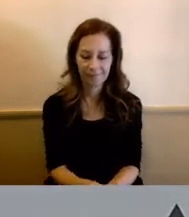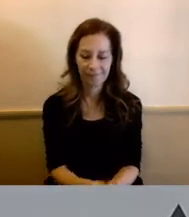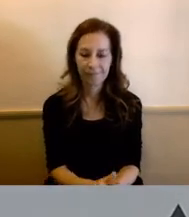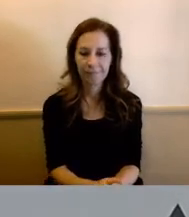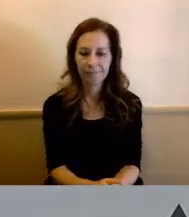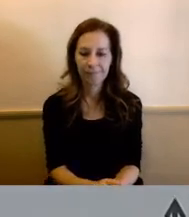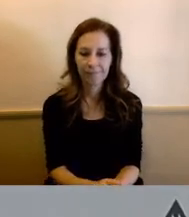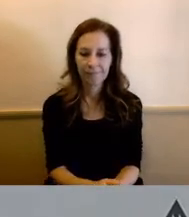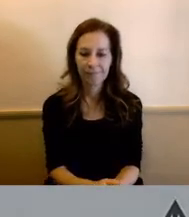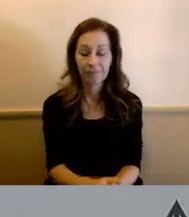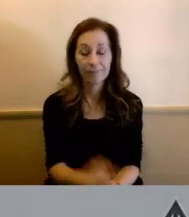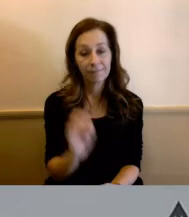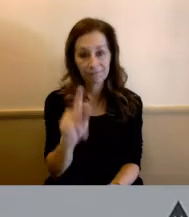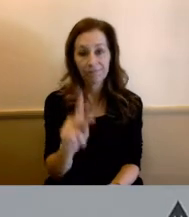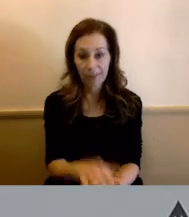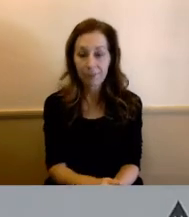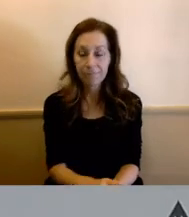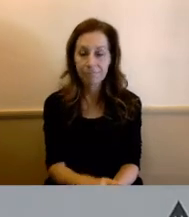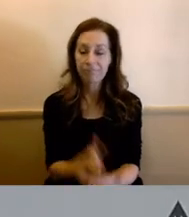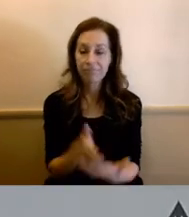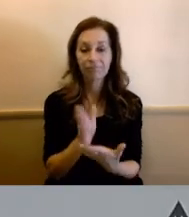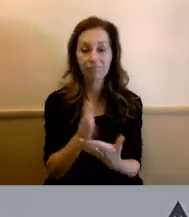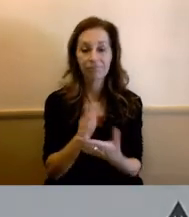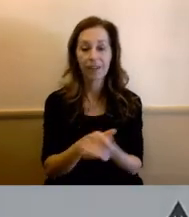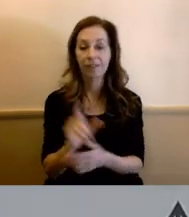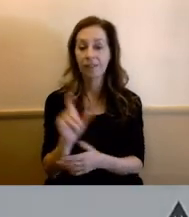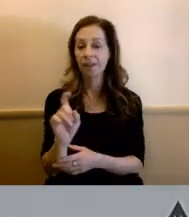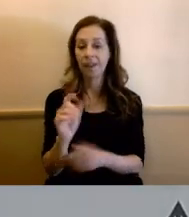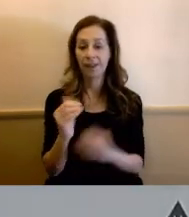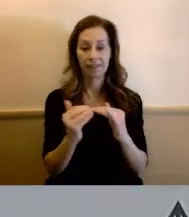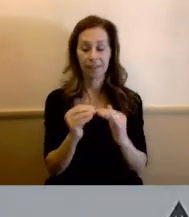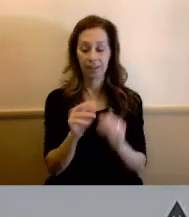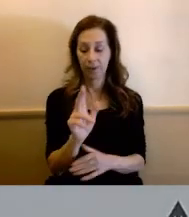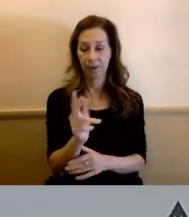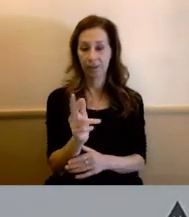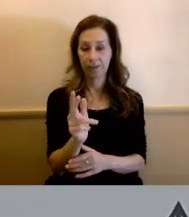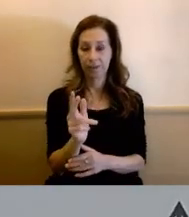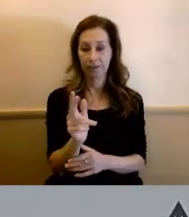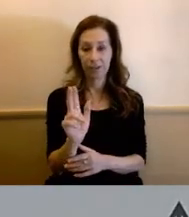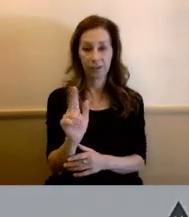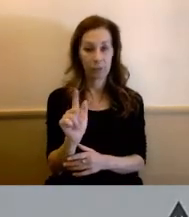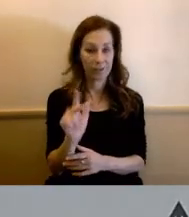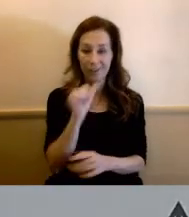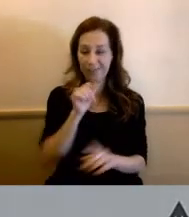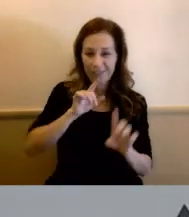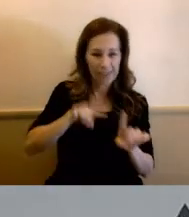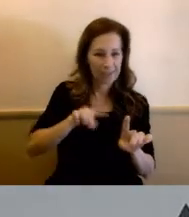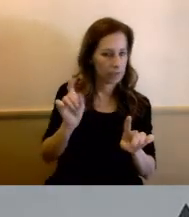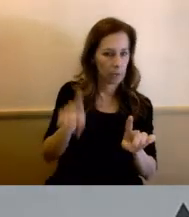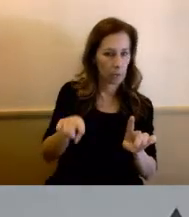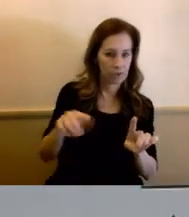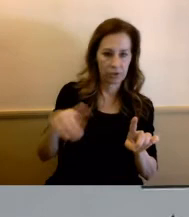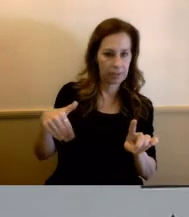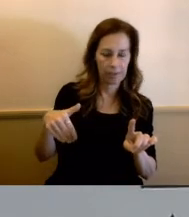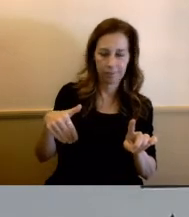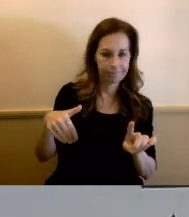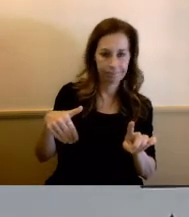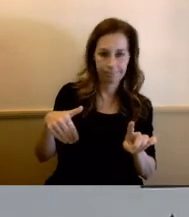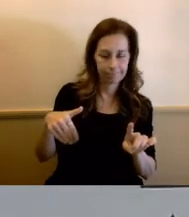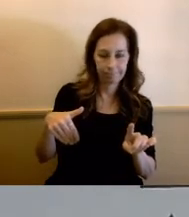Okay, alright, so x equals 23. I have not actually answered the question yet. Alright, we're just trying to do a step by